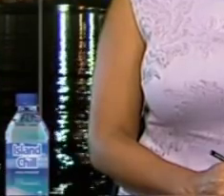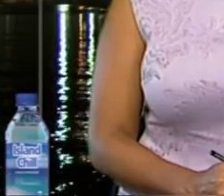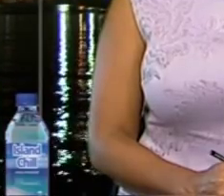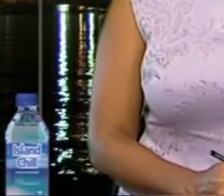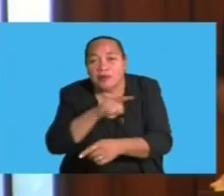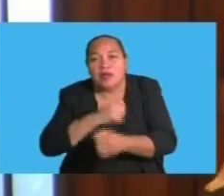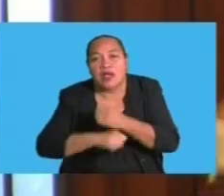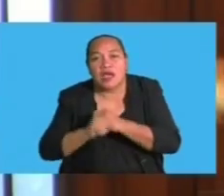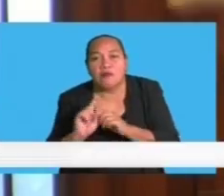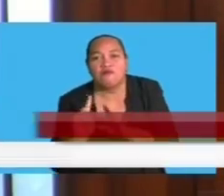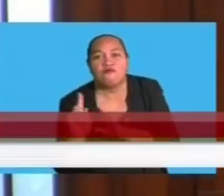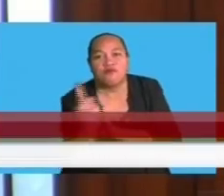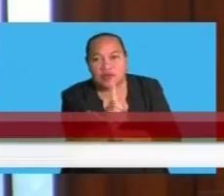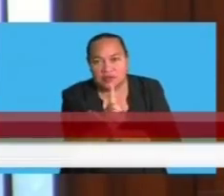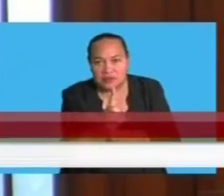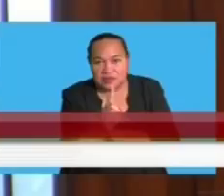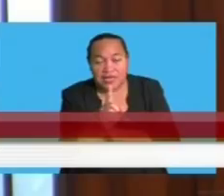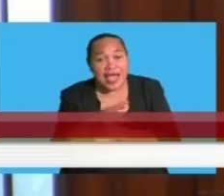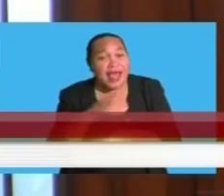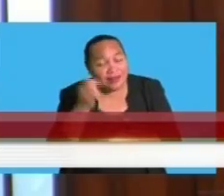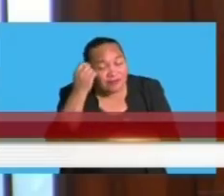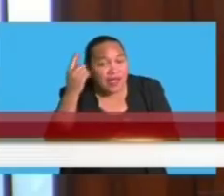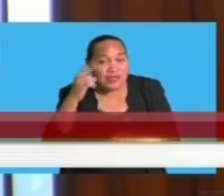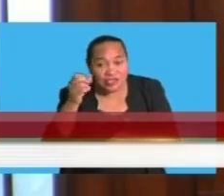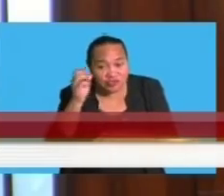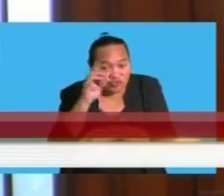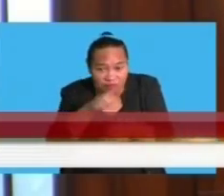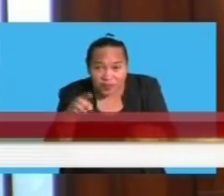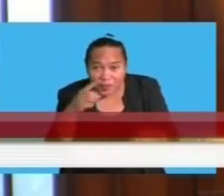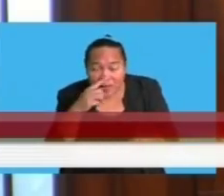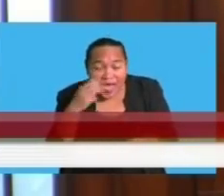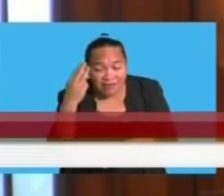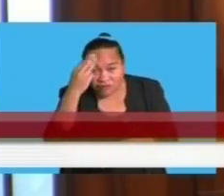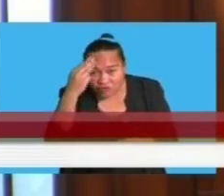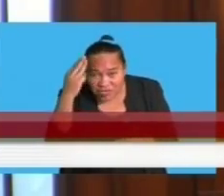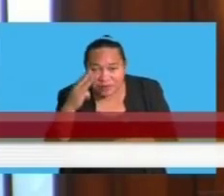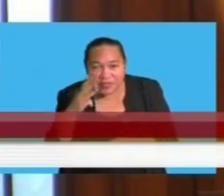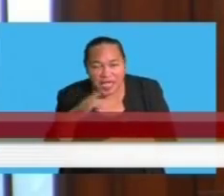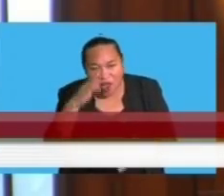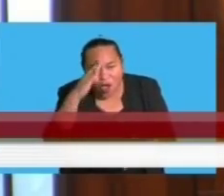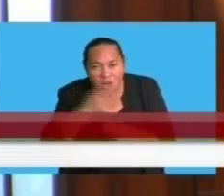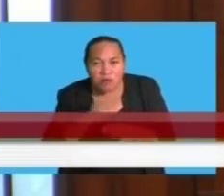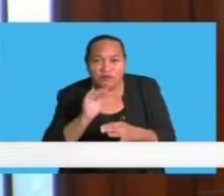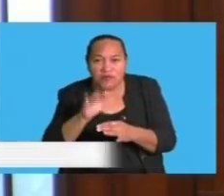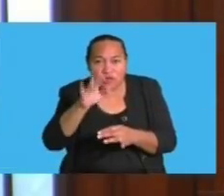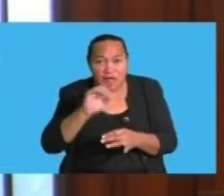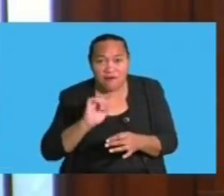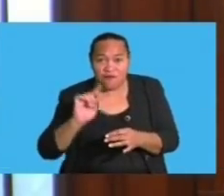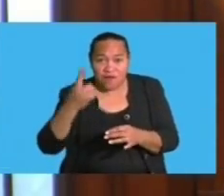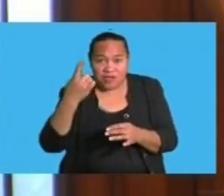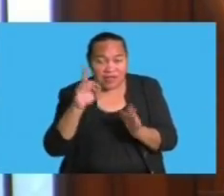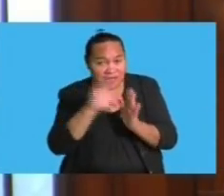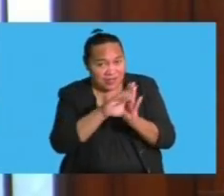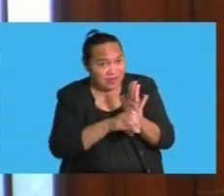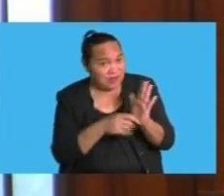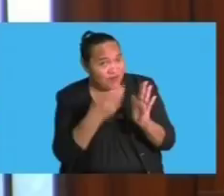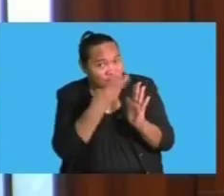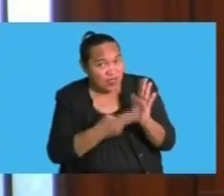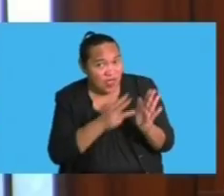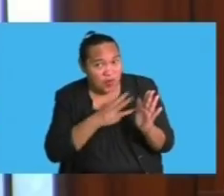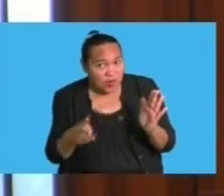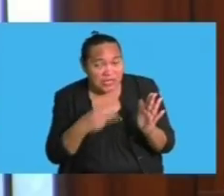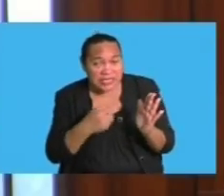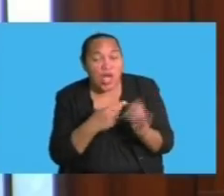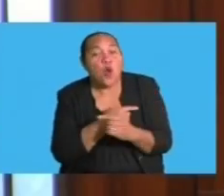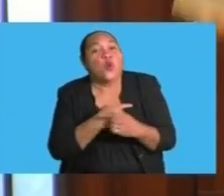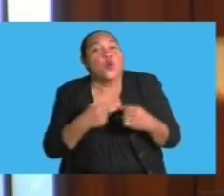reports. And realizes the dreams and aspirations of our people in the first 3 words of this Constitution, we